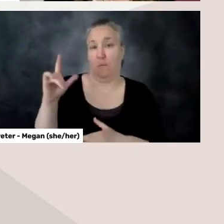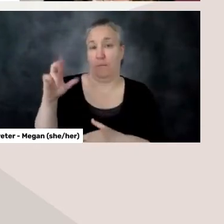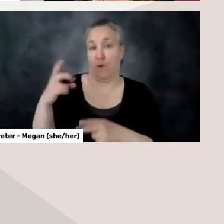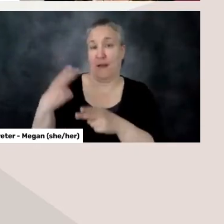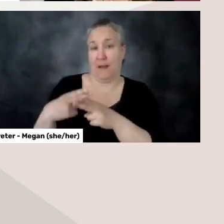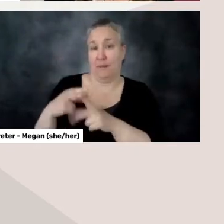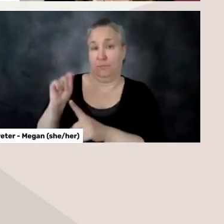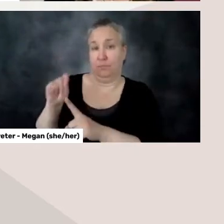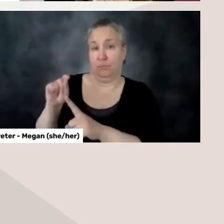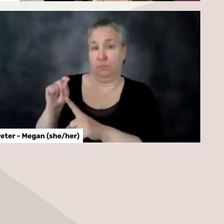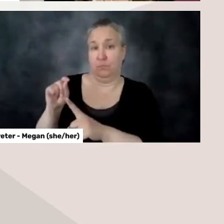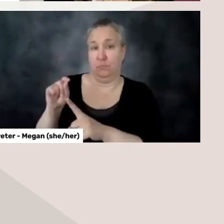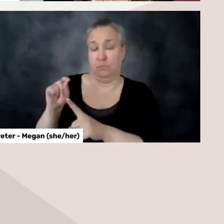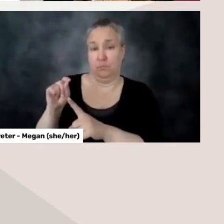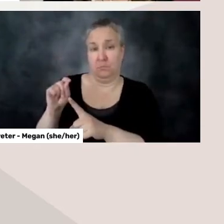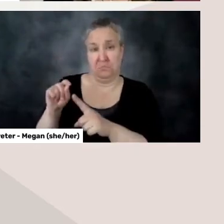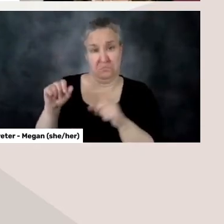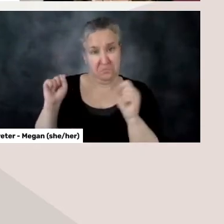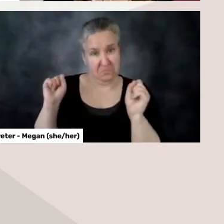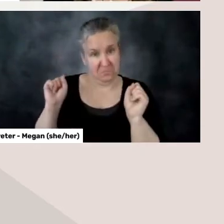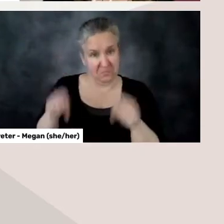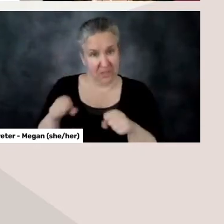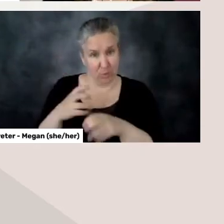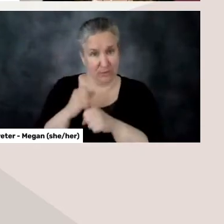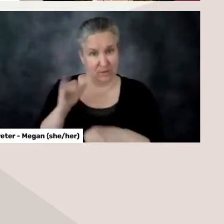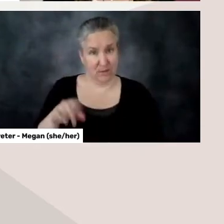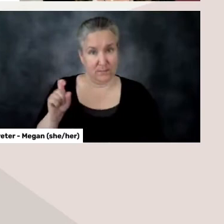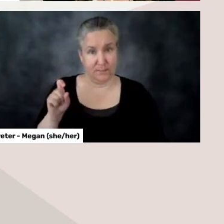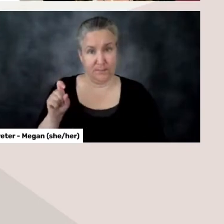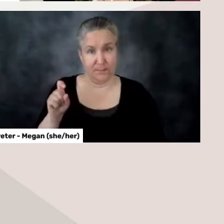name, is that something you're able to get